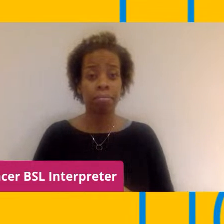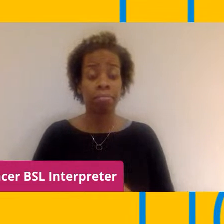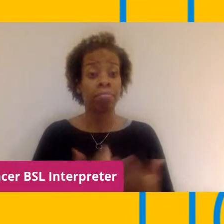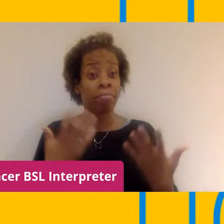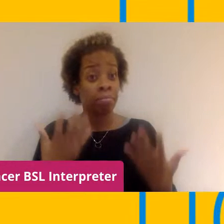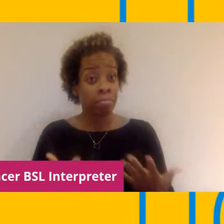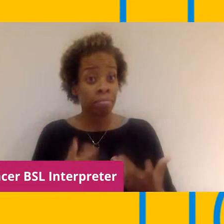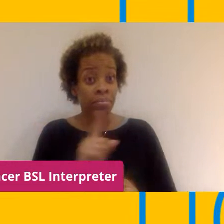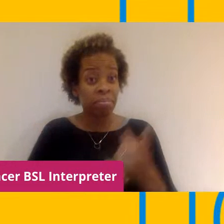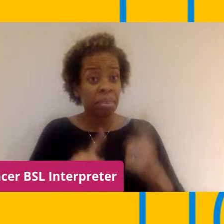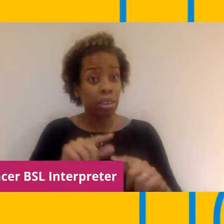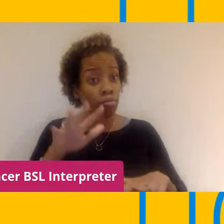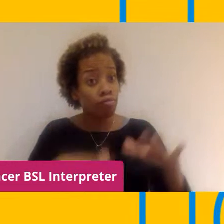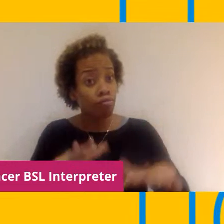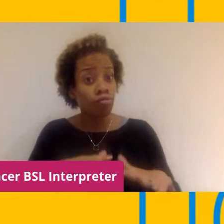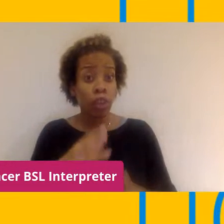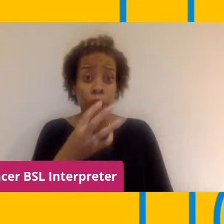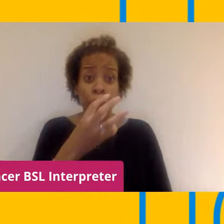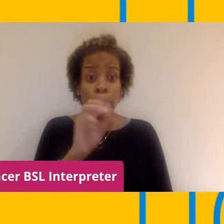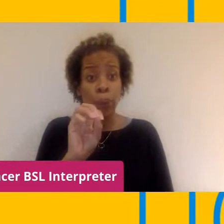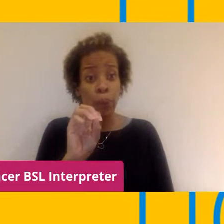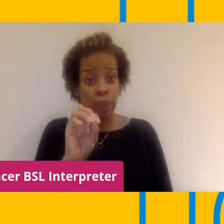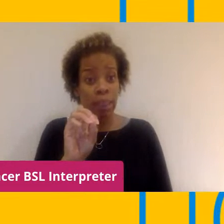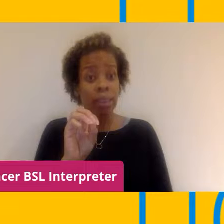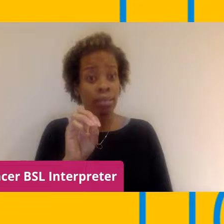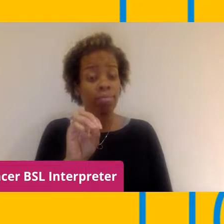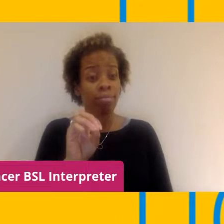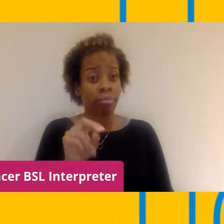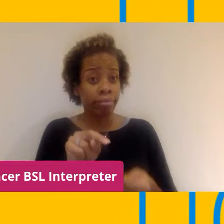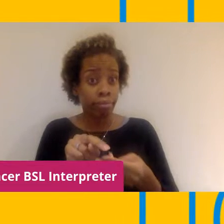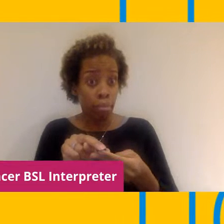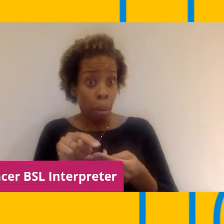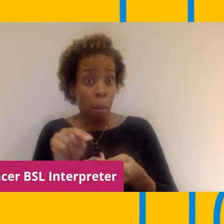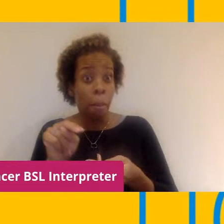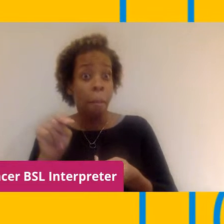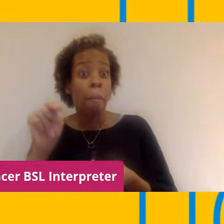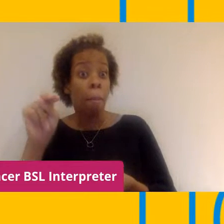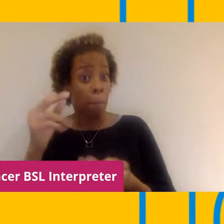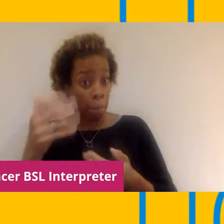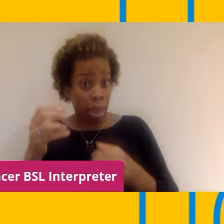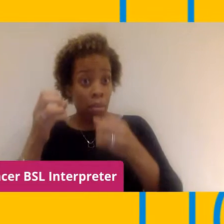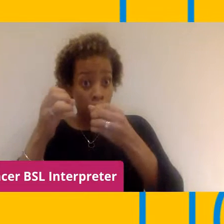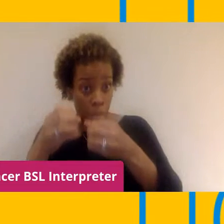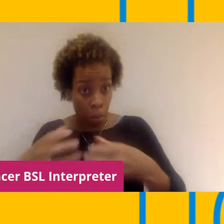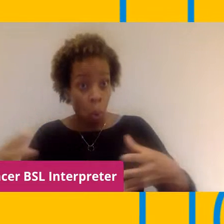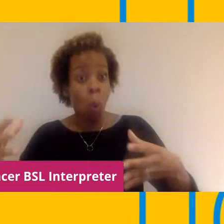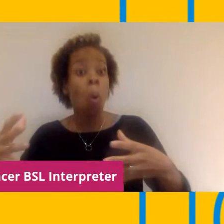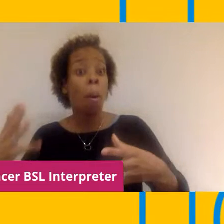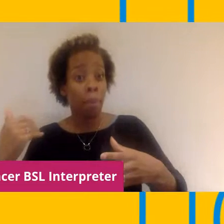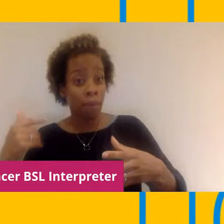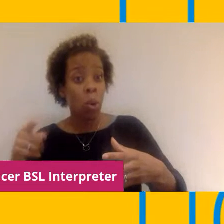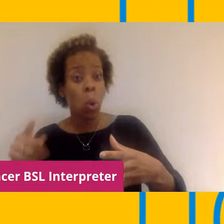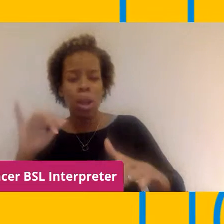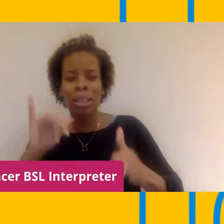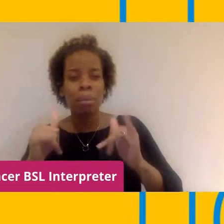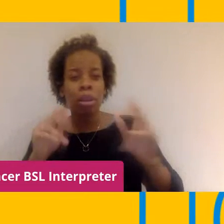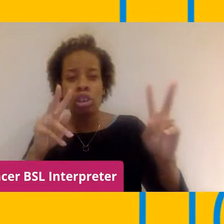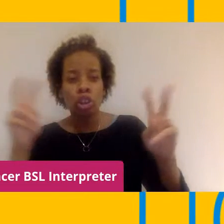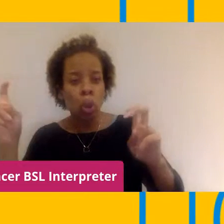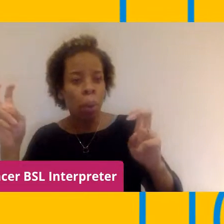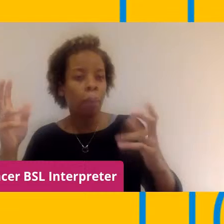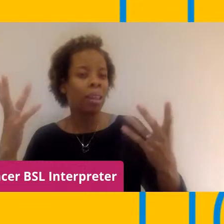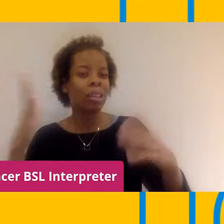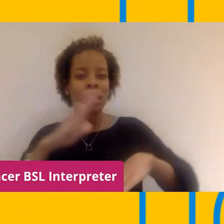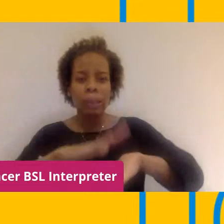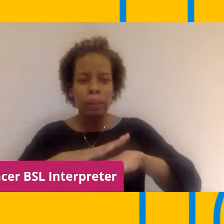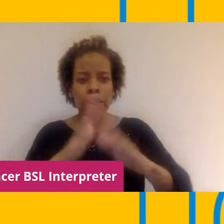about 30 people attending each time. It has been higher on occasion, depending on the topics and the timing,